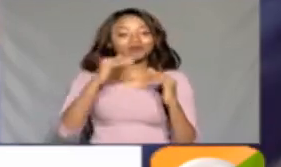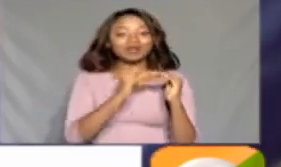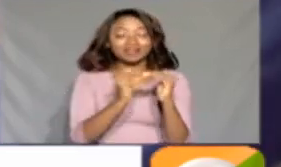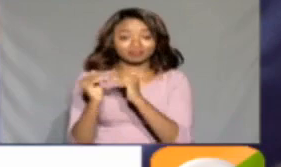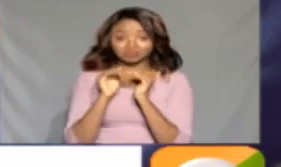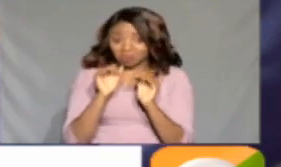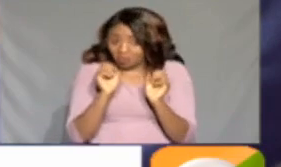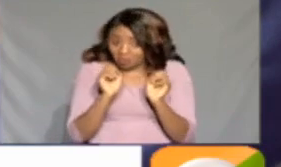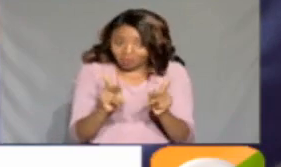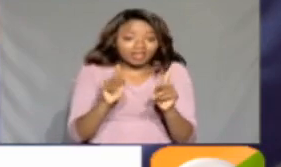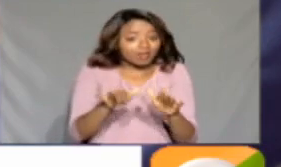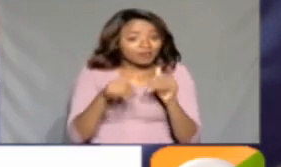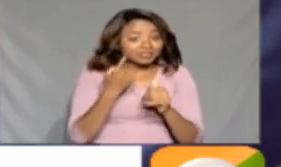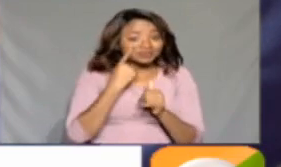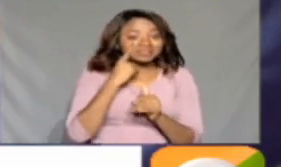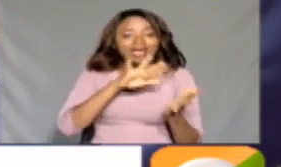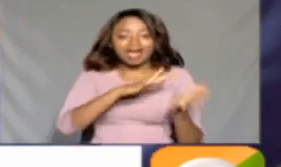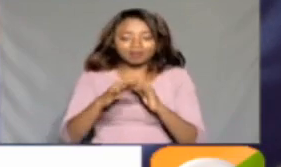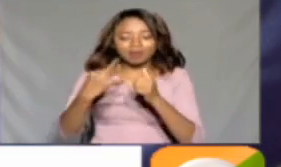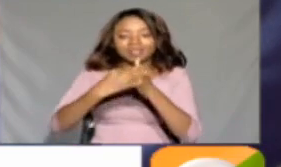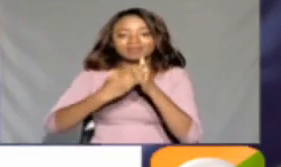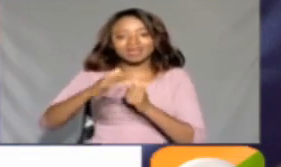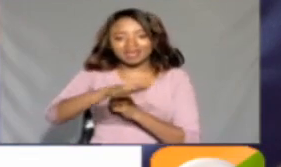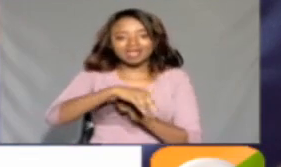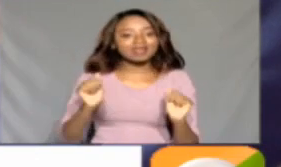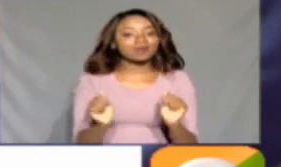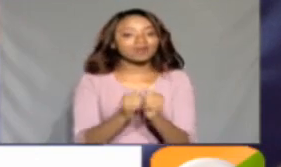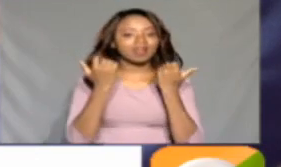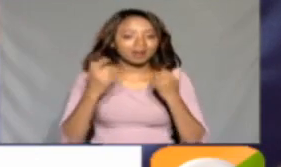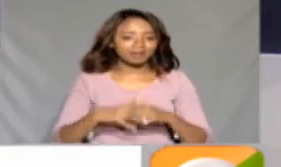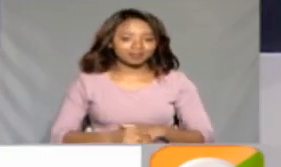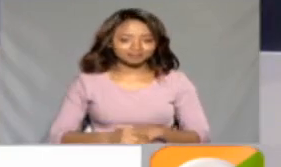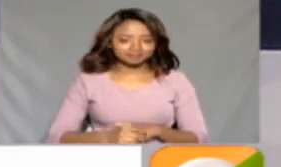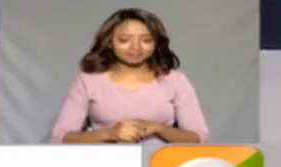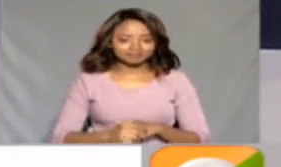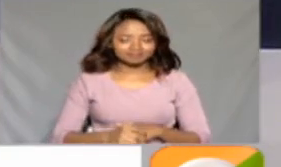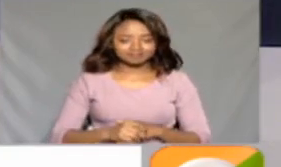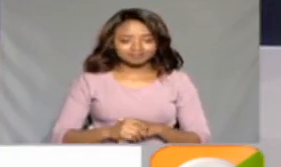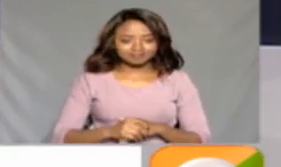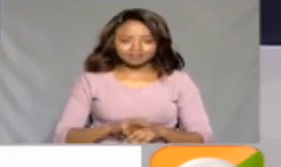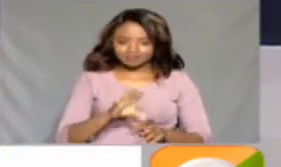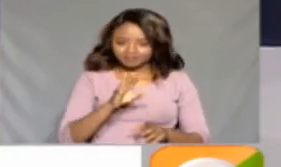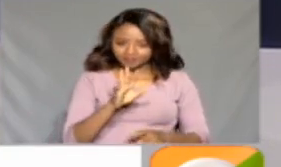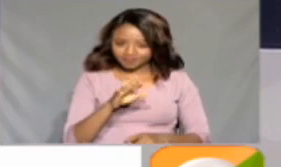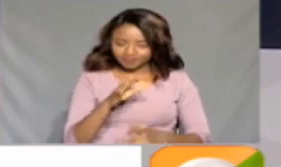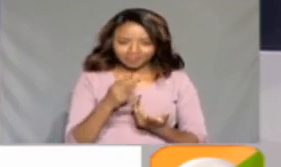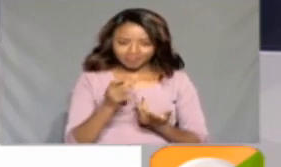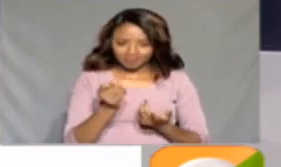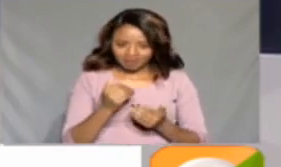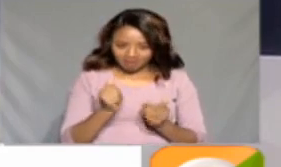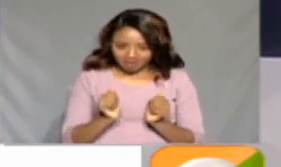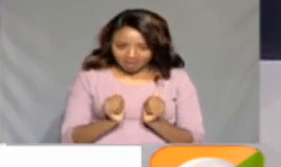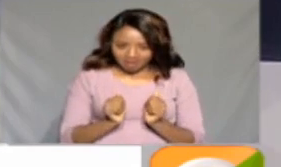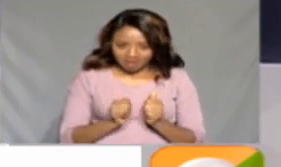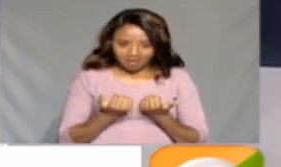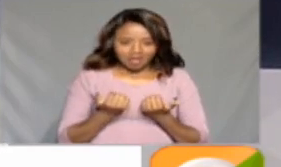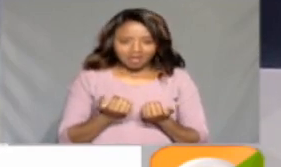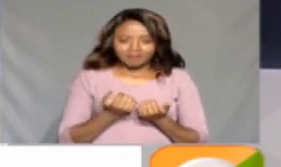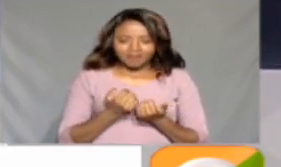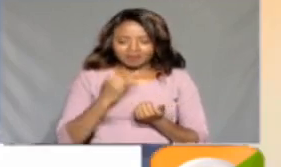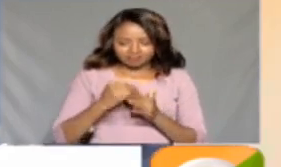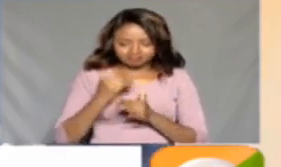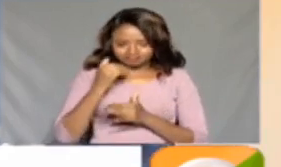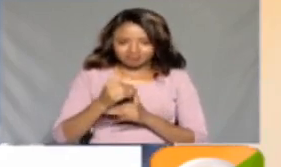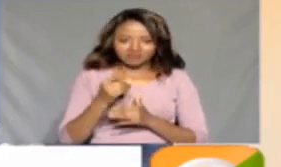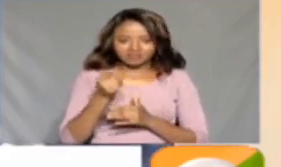how Kibra pans out ultimately. A few months ago, But it has happened a few months ago. It happened a few months before those few